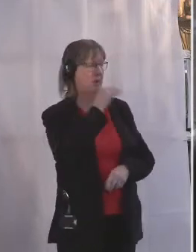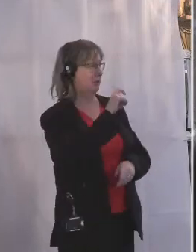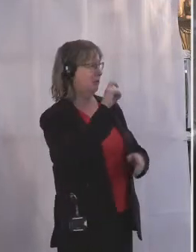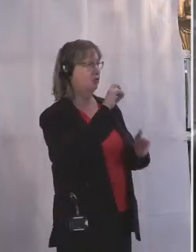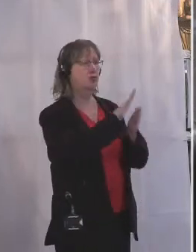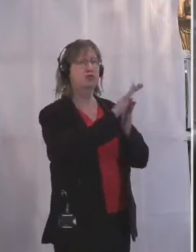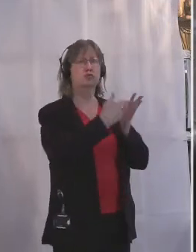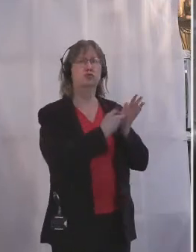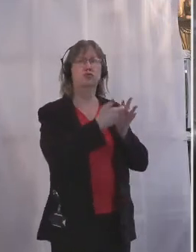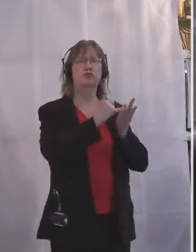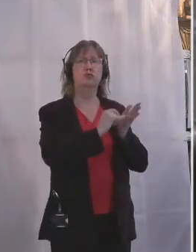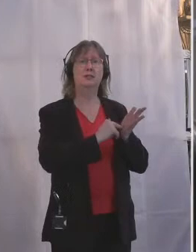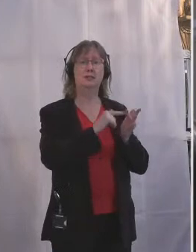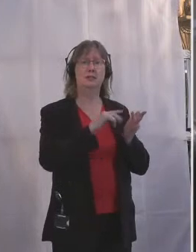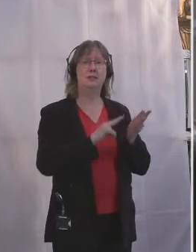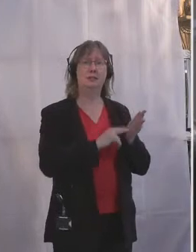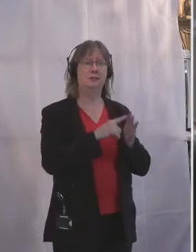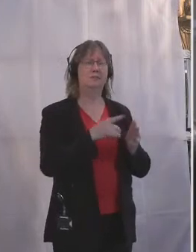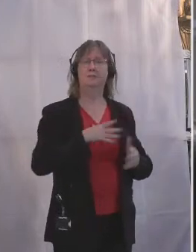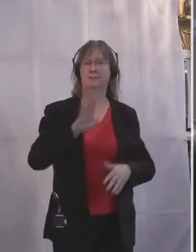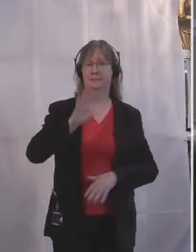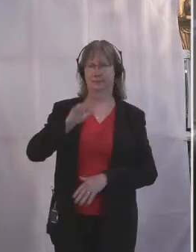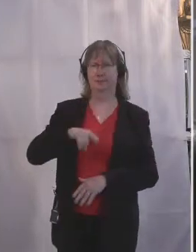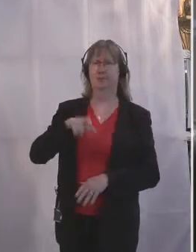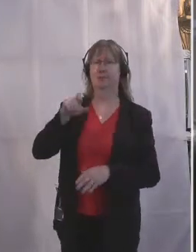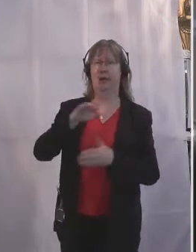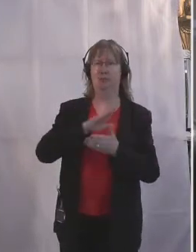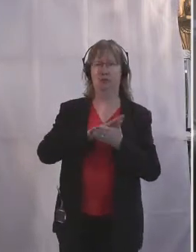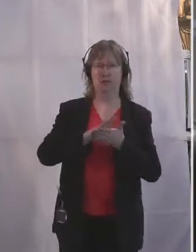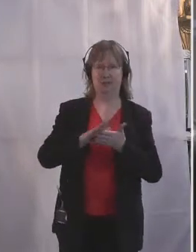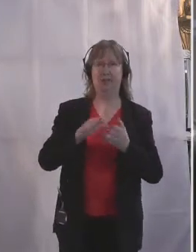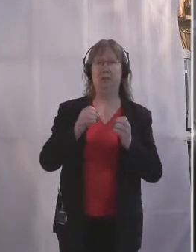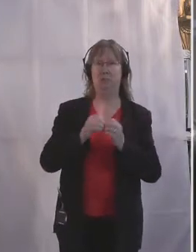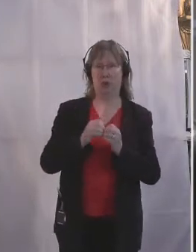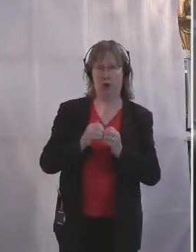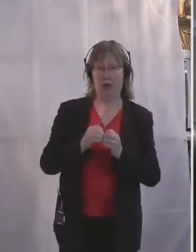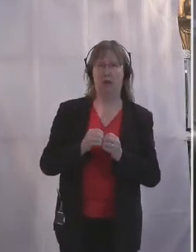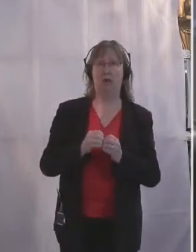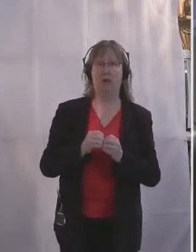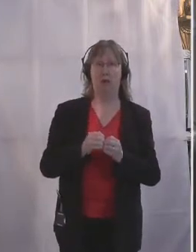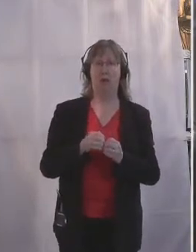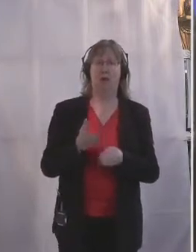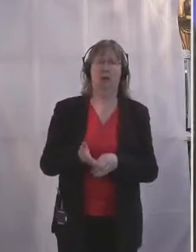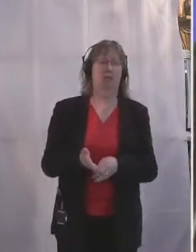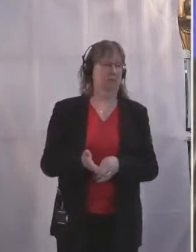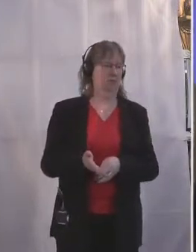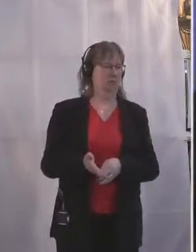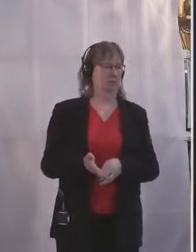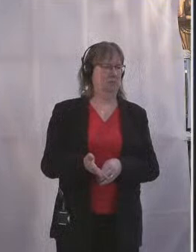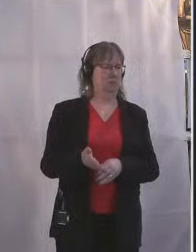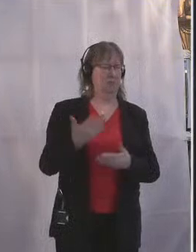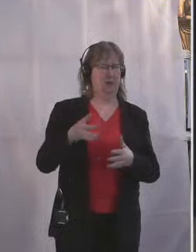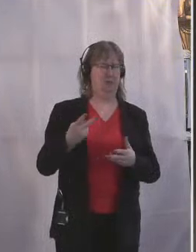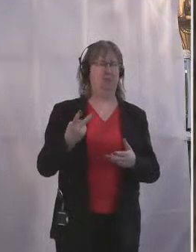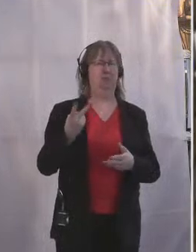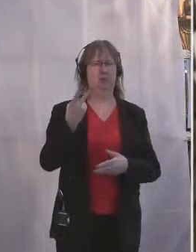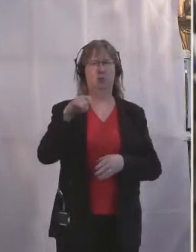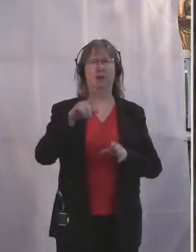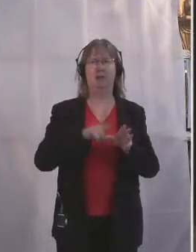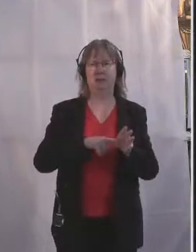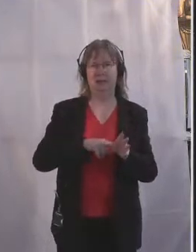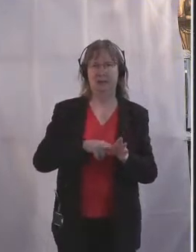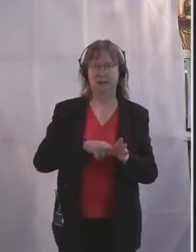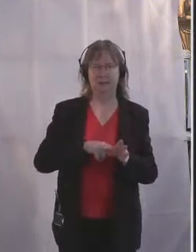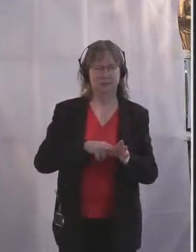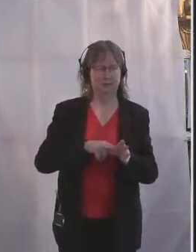you. Hi, I'm Christine Boyle, CEO of Synergy. Previous to that, I spent 20 years in the commercial